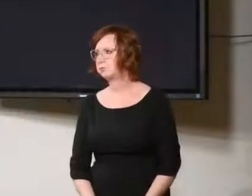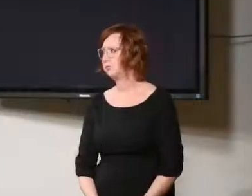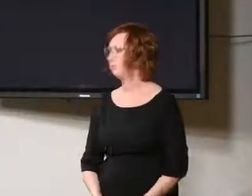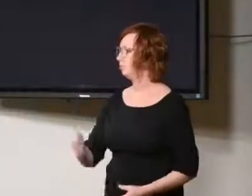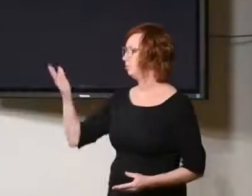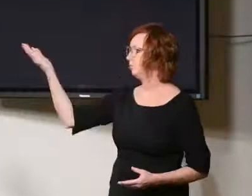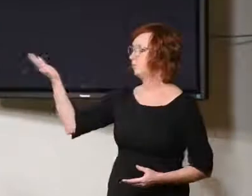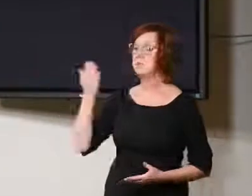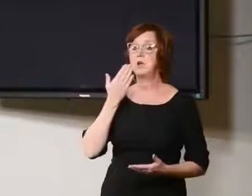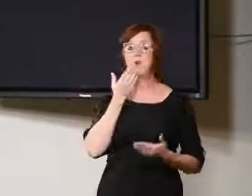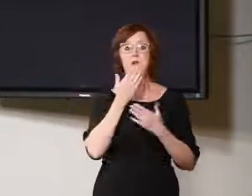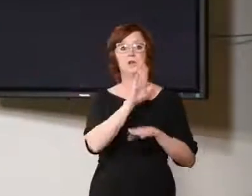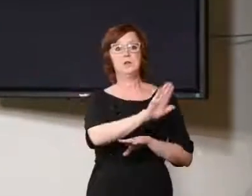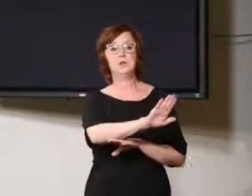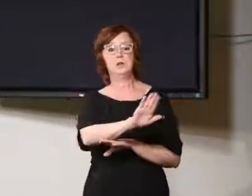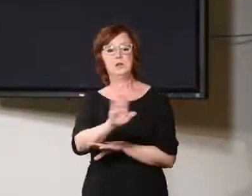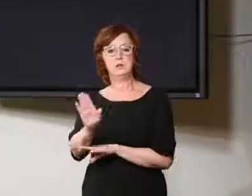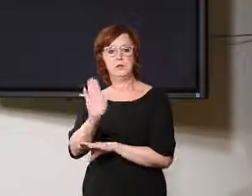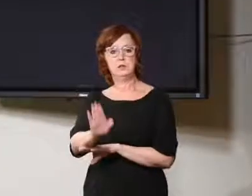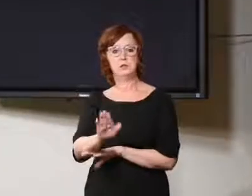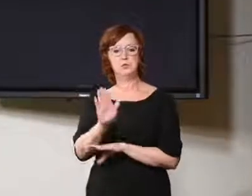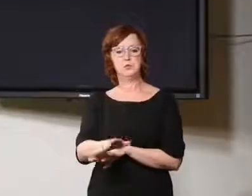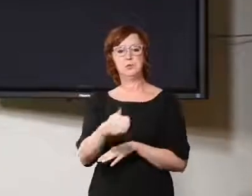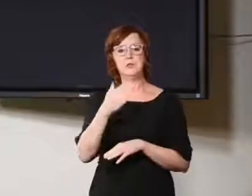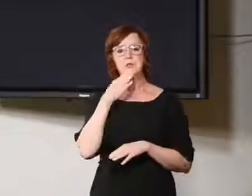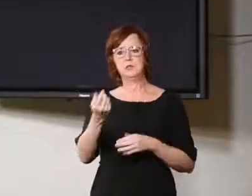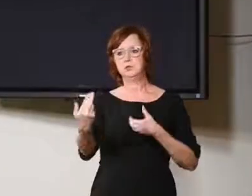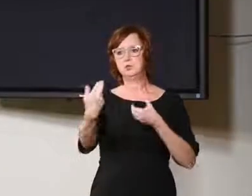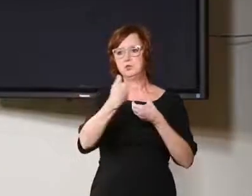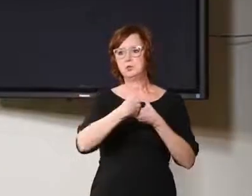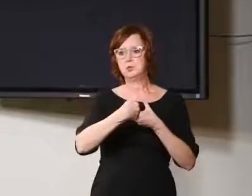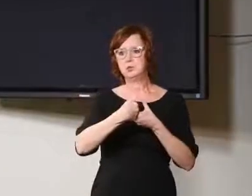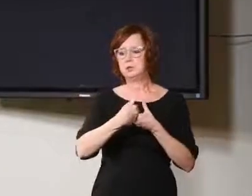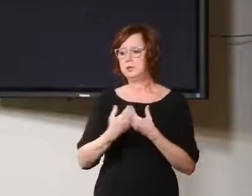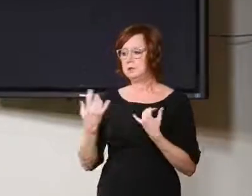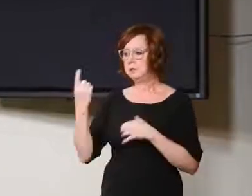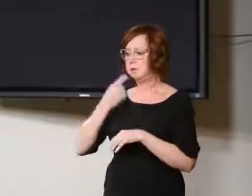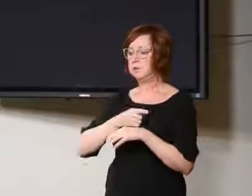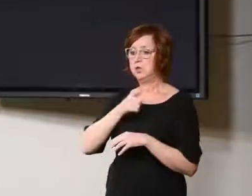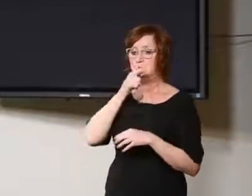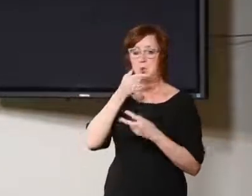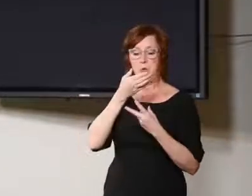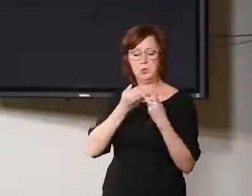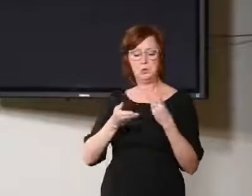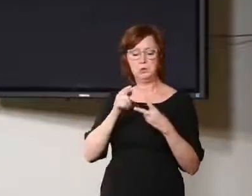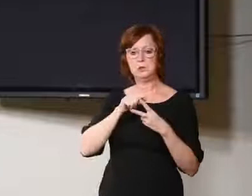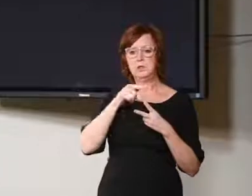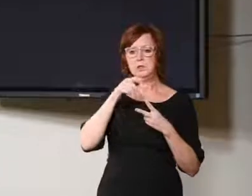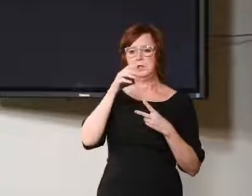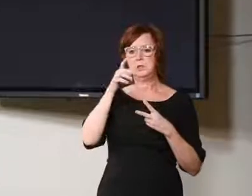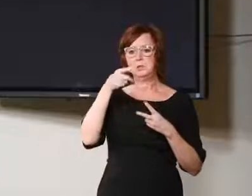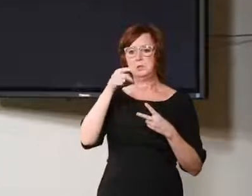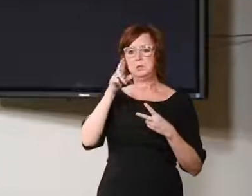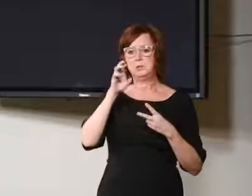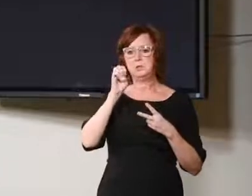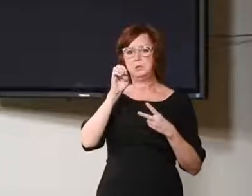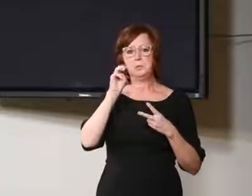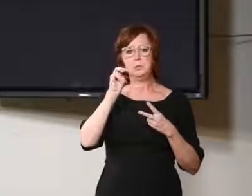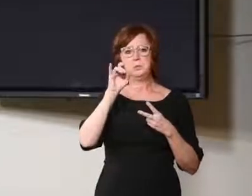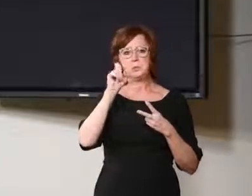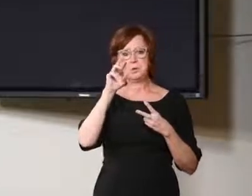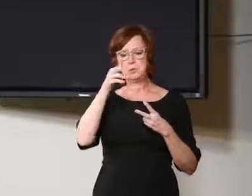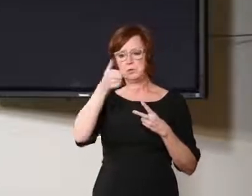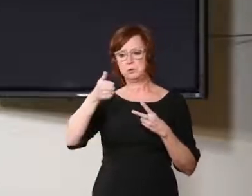Good afternoon, everyone, and thanks for joining us today. Again, we have Premier Scott Moe and Dr. Shahab with us in the room in Regina.